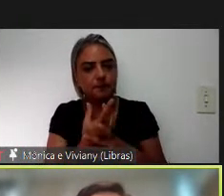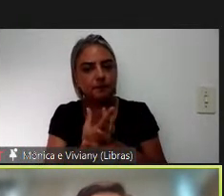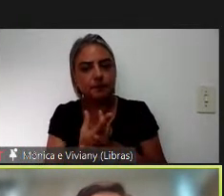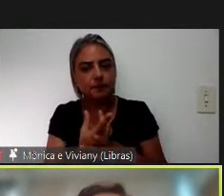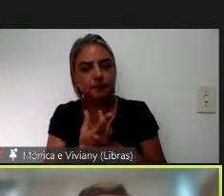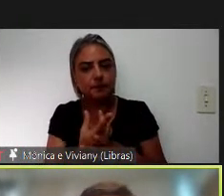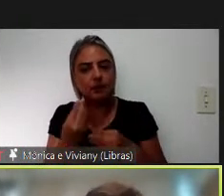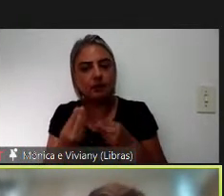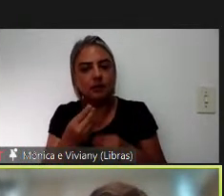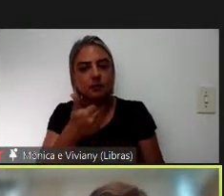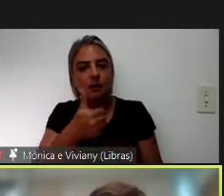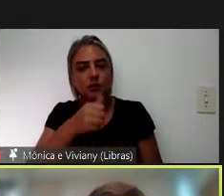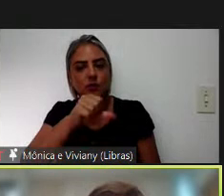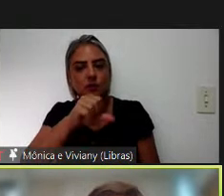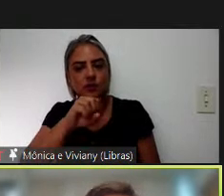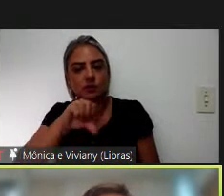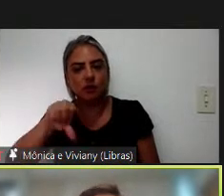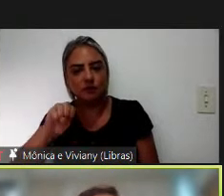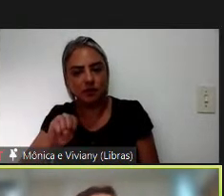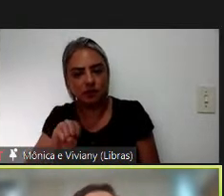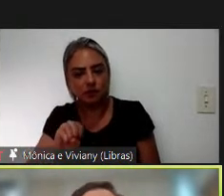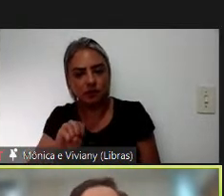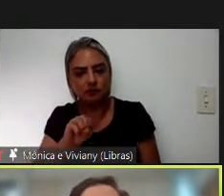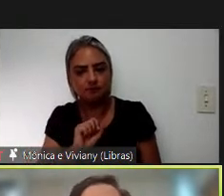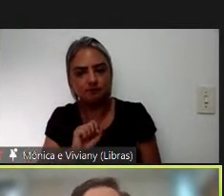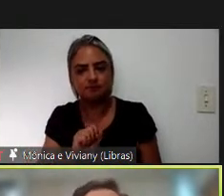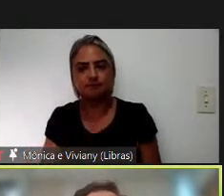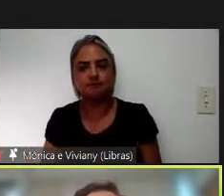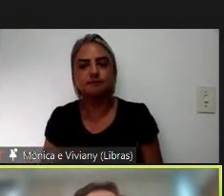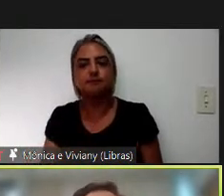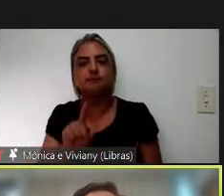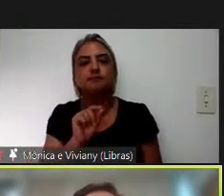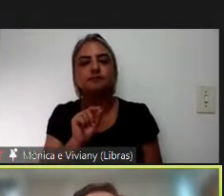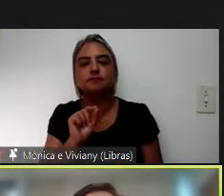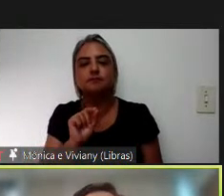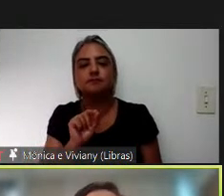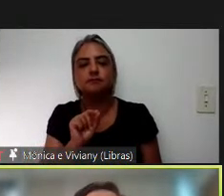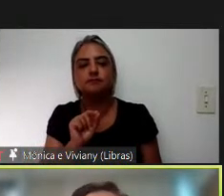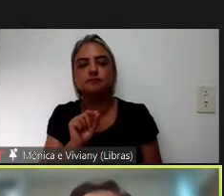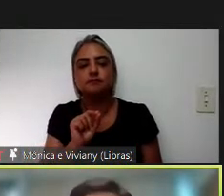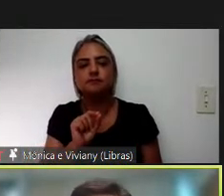was created in 1990.